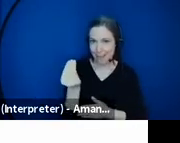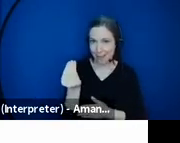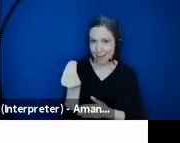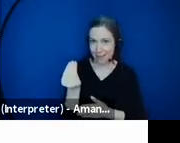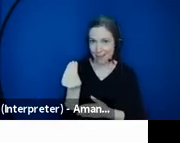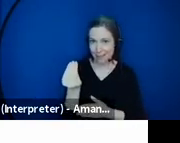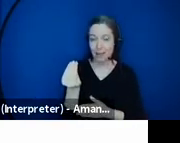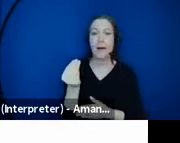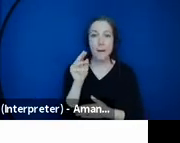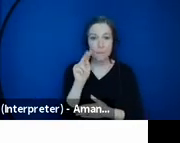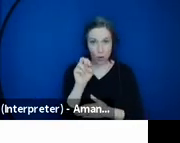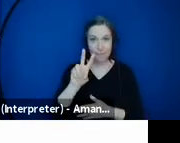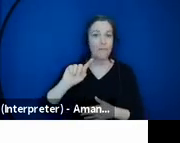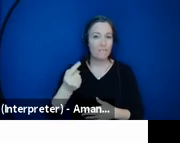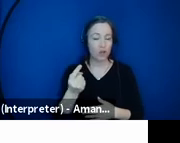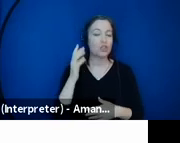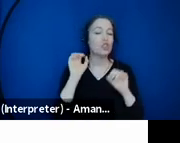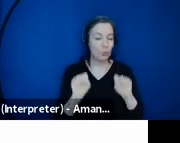to start registering for spring classes.